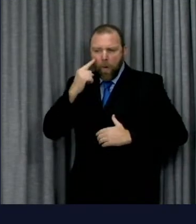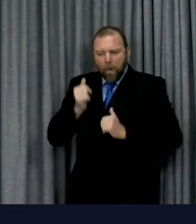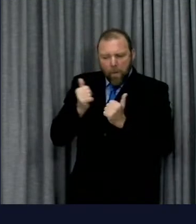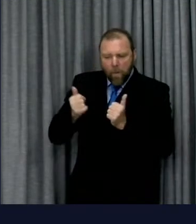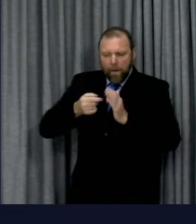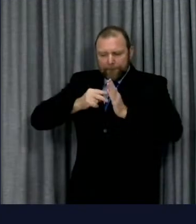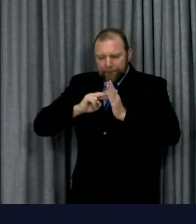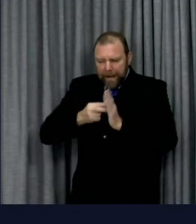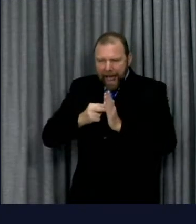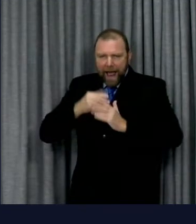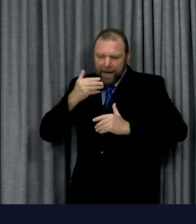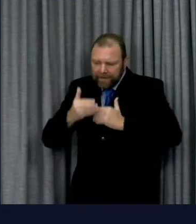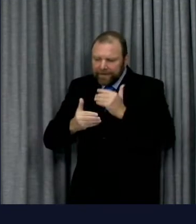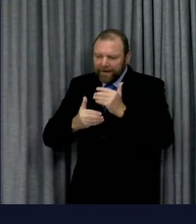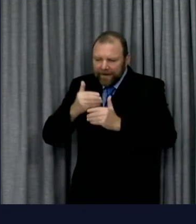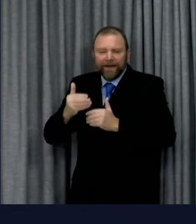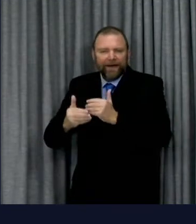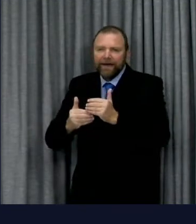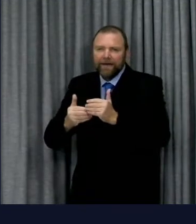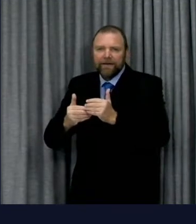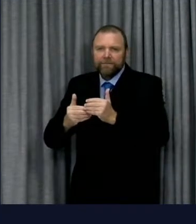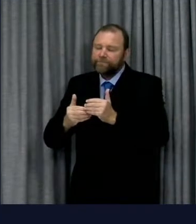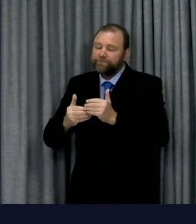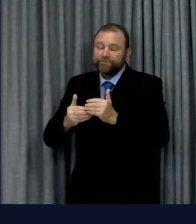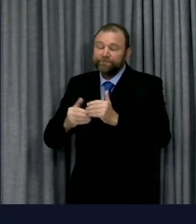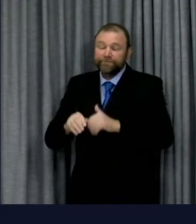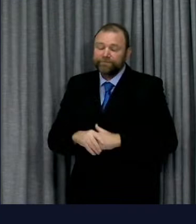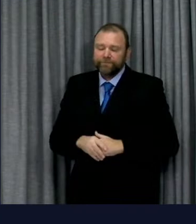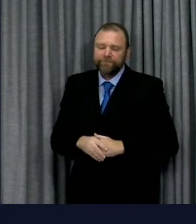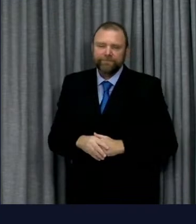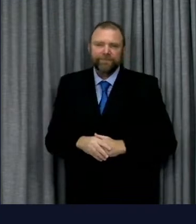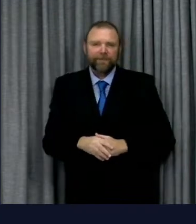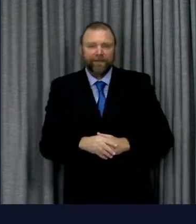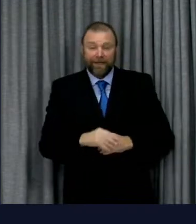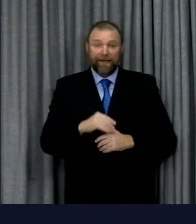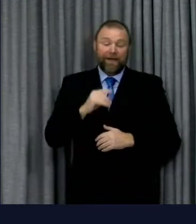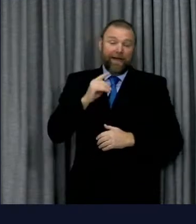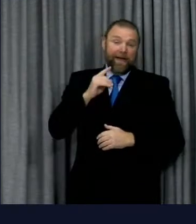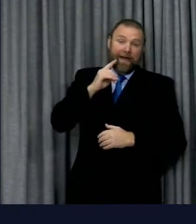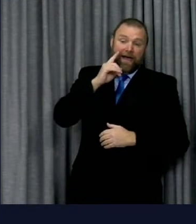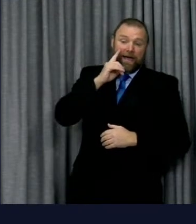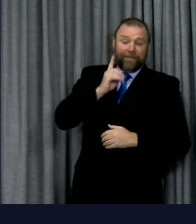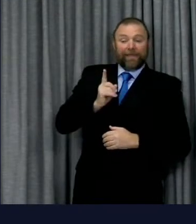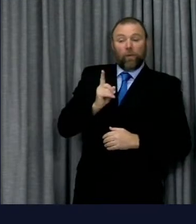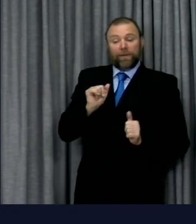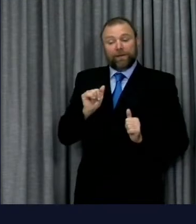plan for what they were doing, I think that would be a very